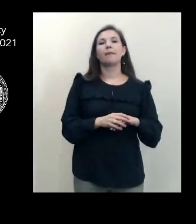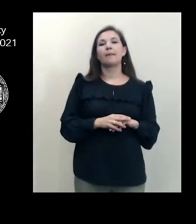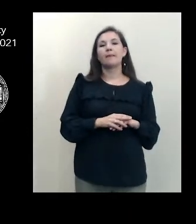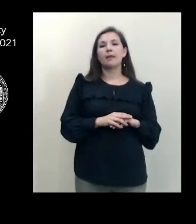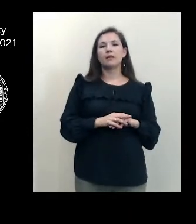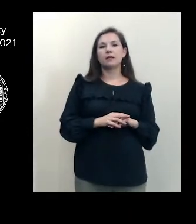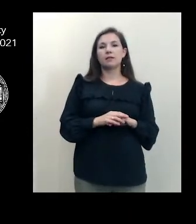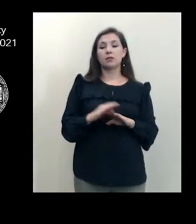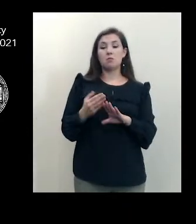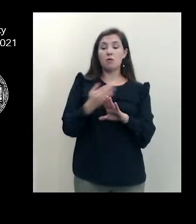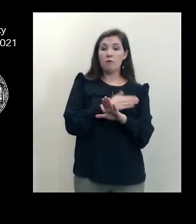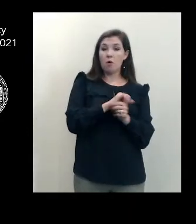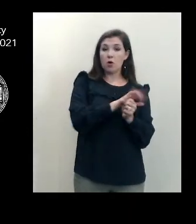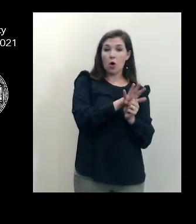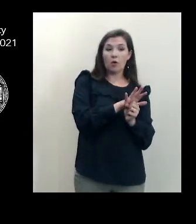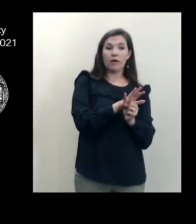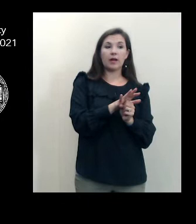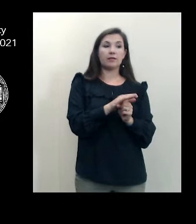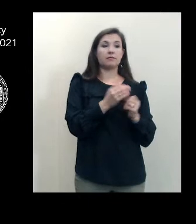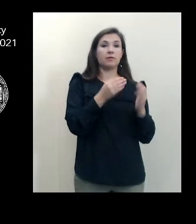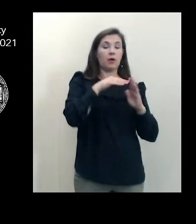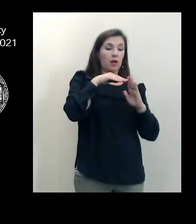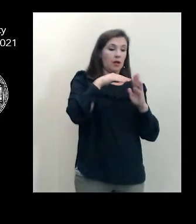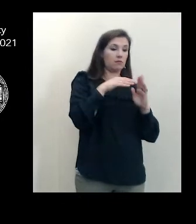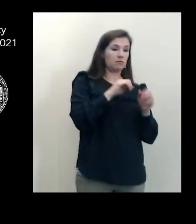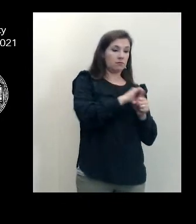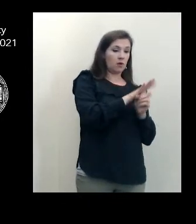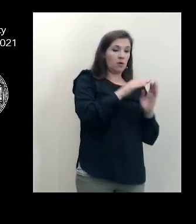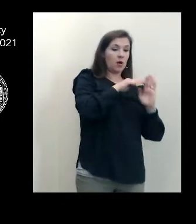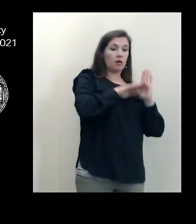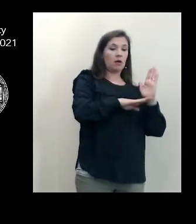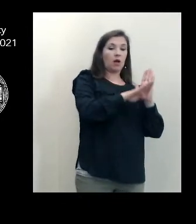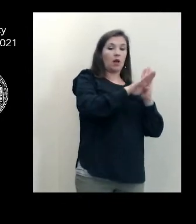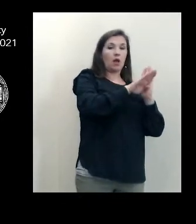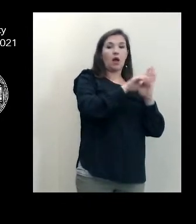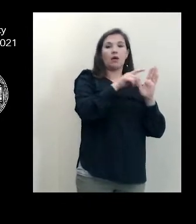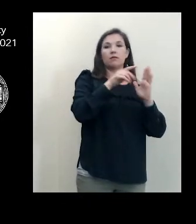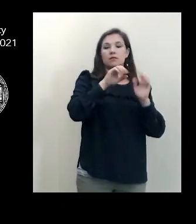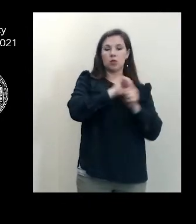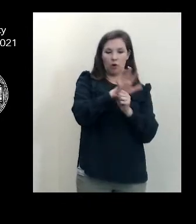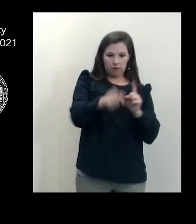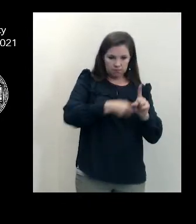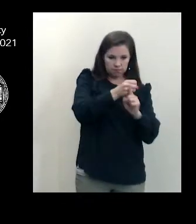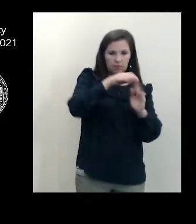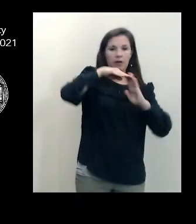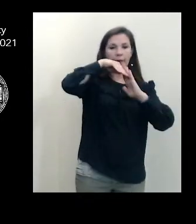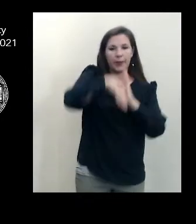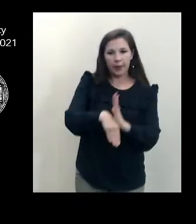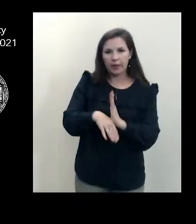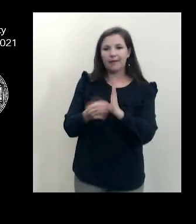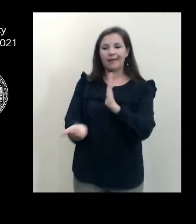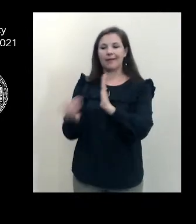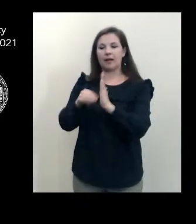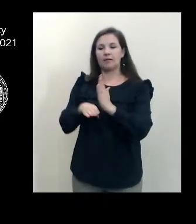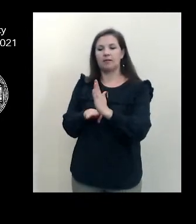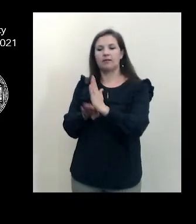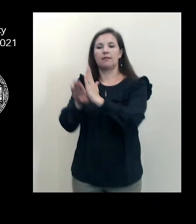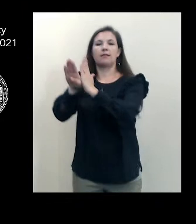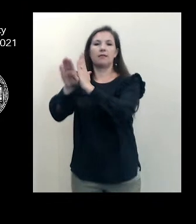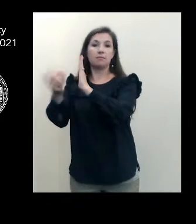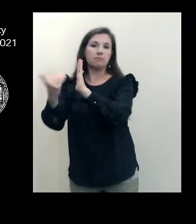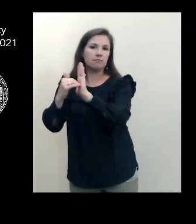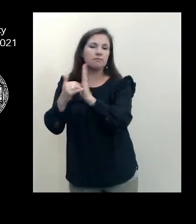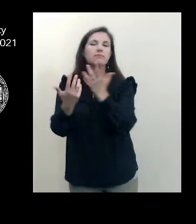were prior to COVID with regards to growth. You usually see 2 to 3% growth, and we had a huge cut, of course,